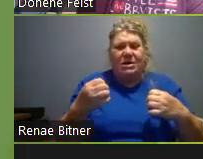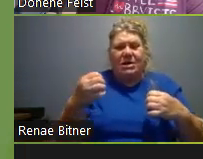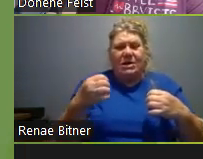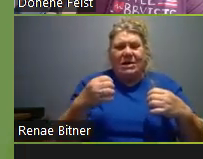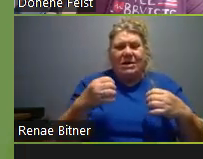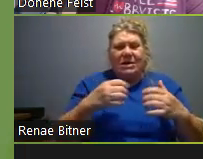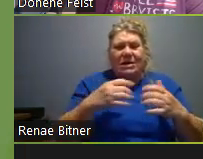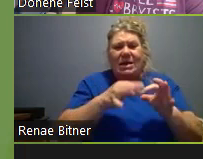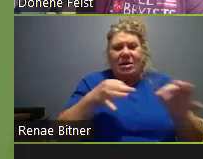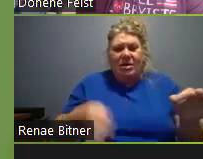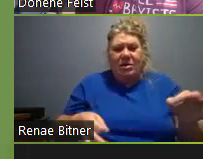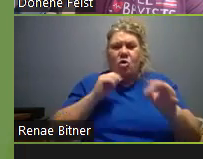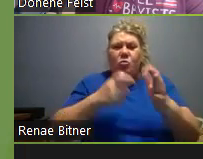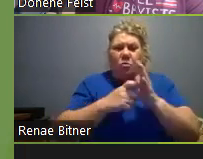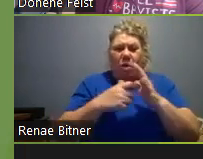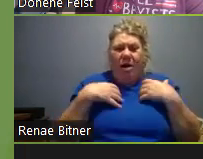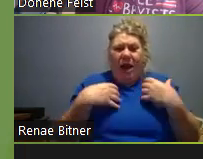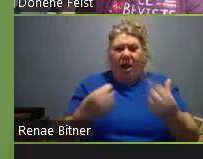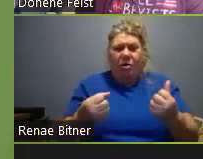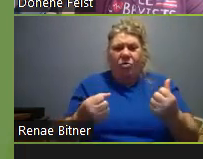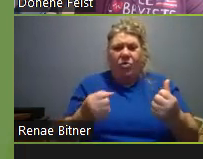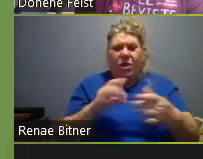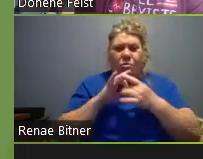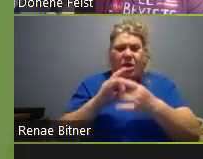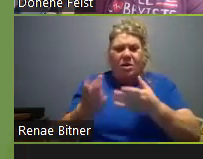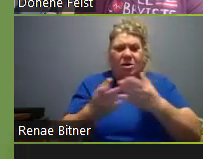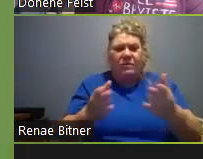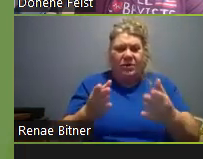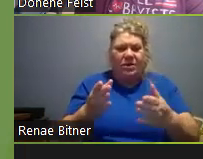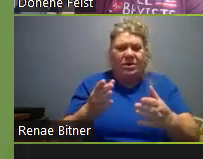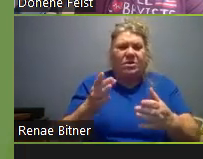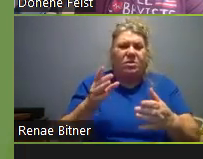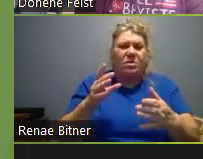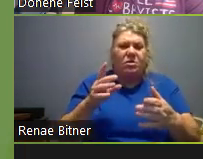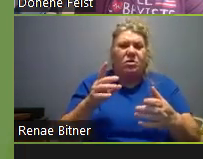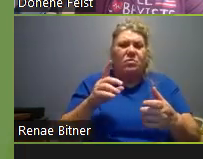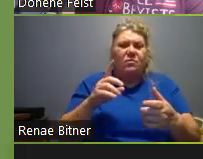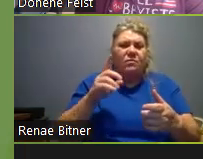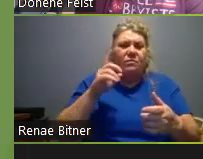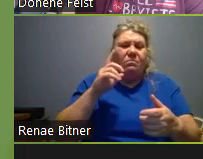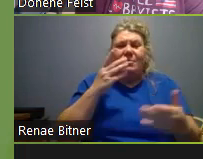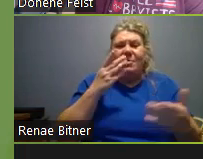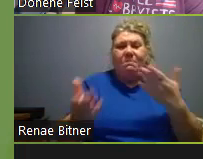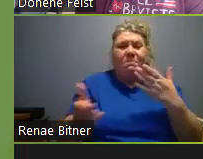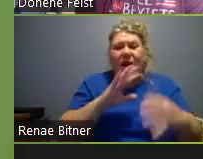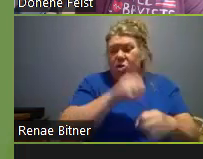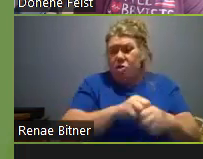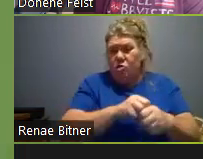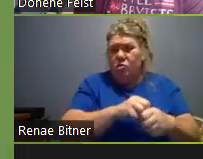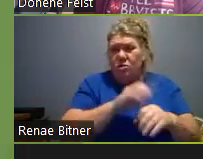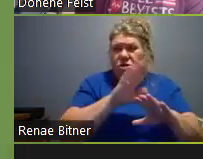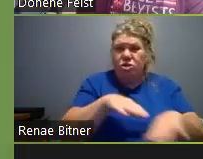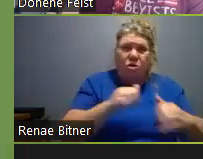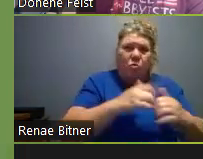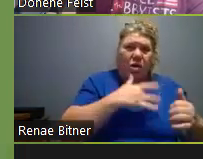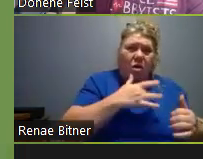or amount beyond that required of children generally. And that may include kids with a heart condition. It may include kids with